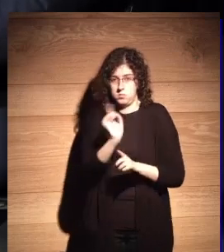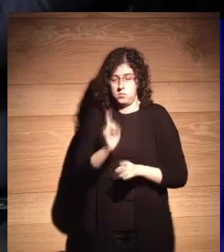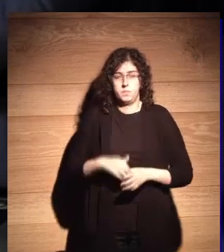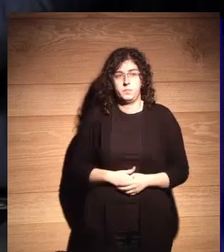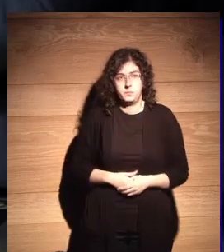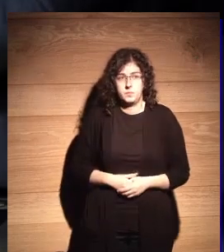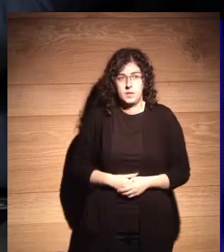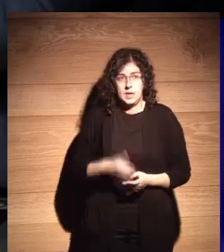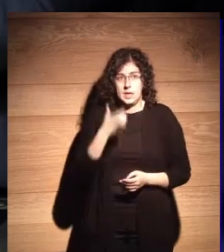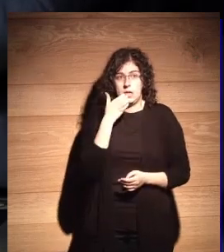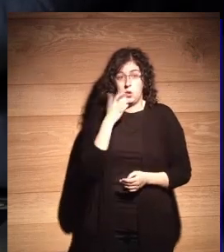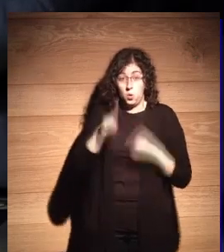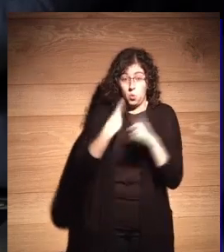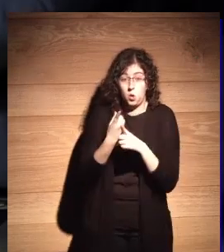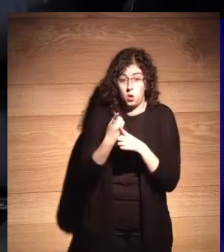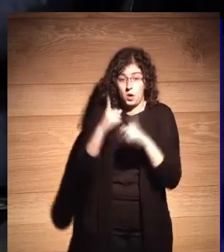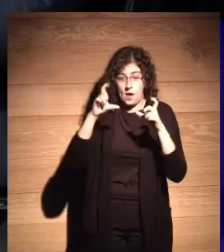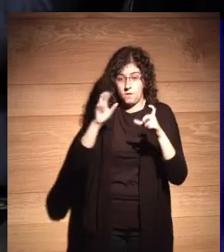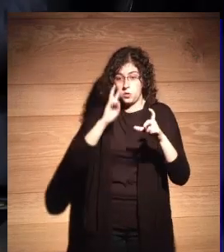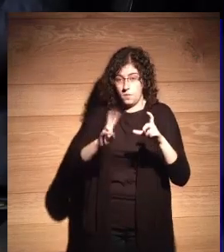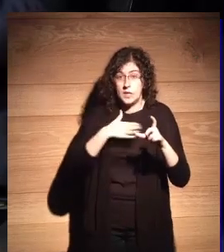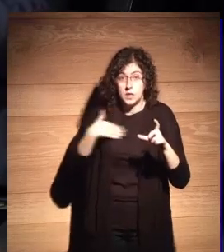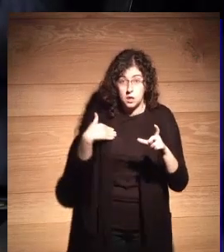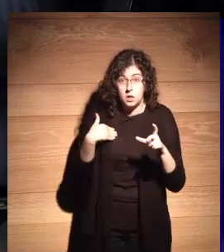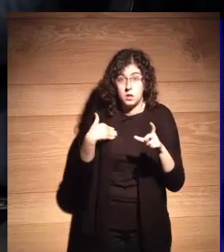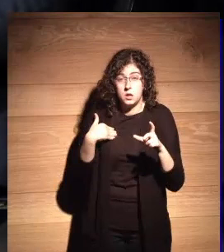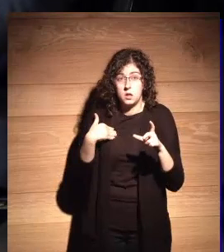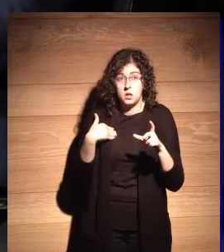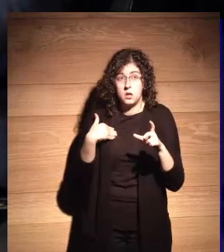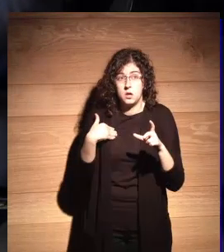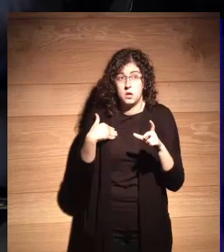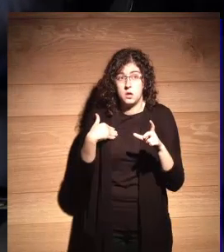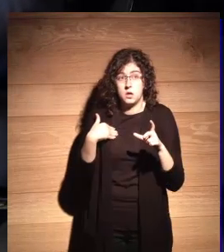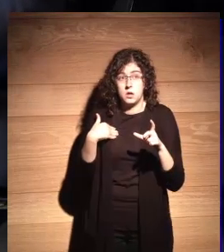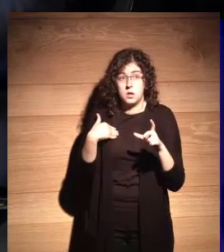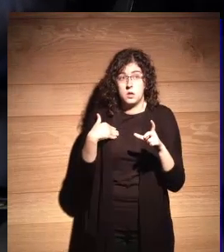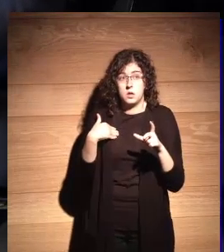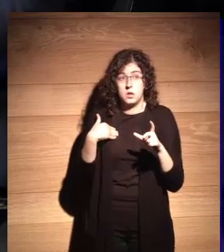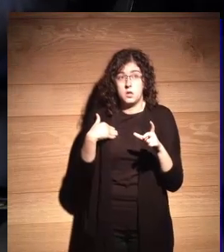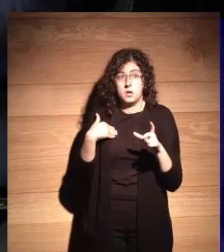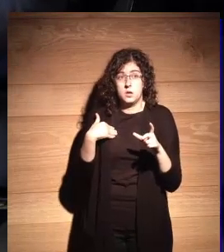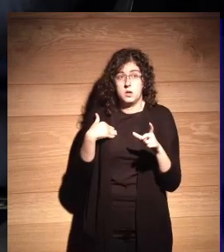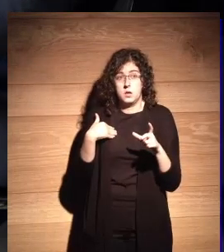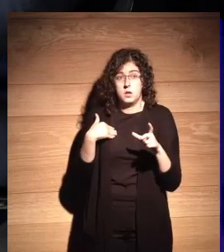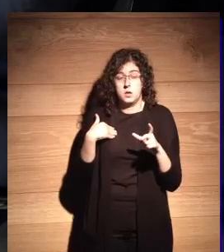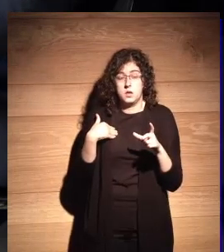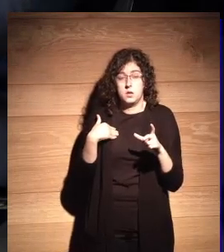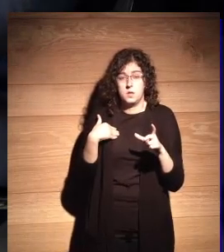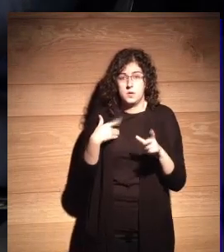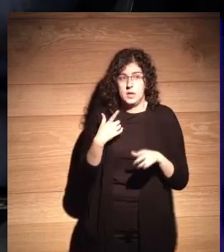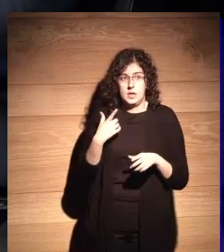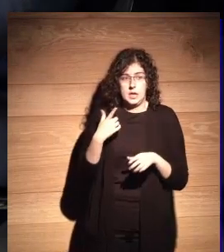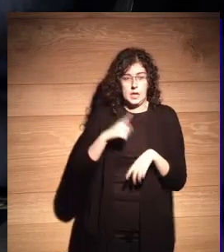Well, sometimes you let them, of course, nowadays it's possible, but during the film time it wasn't possible. Yeah, no, it was it